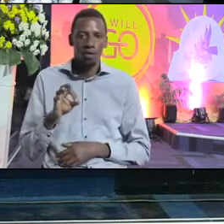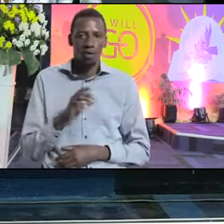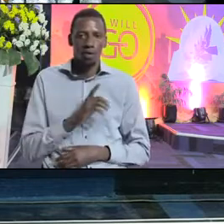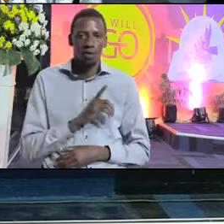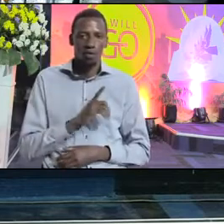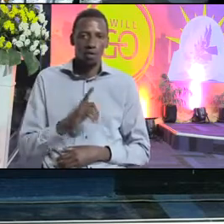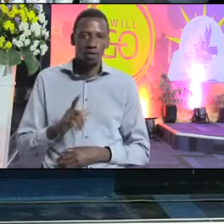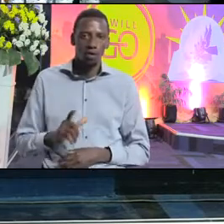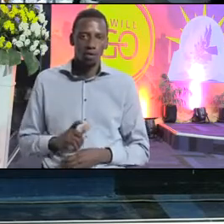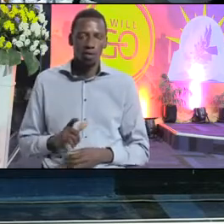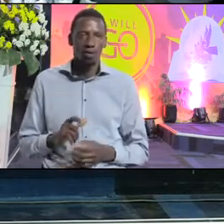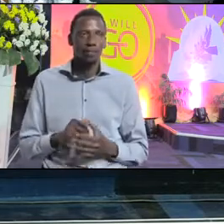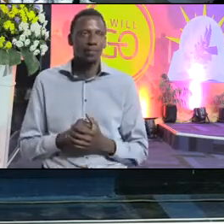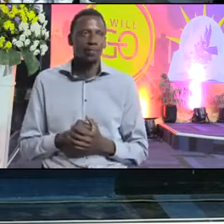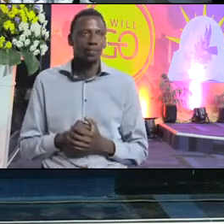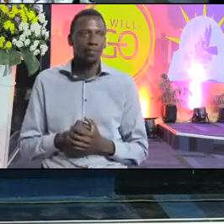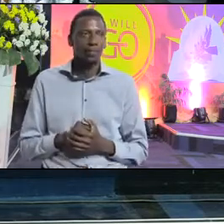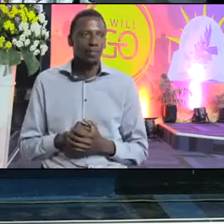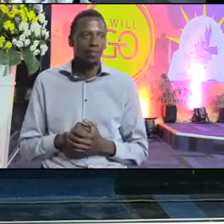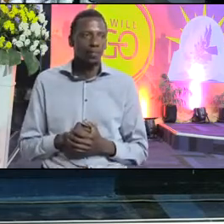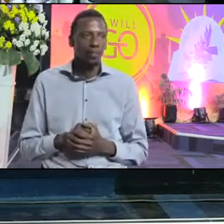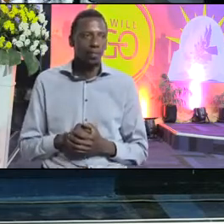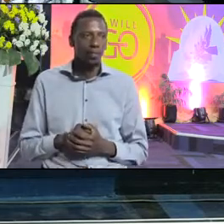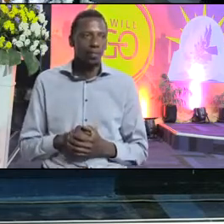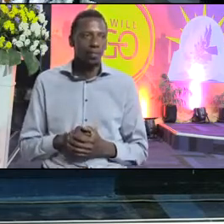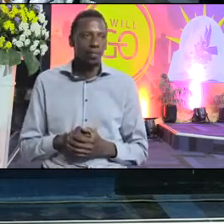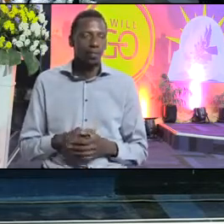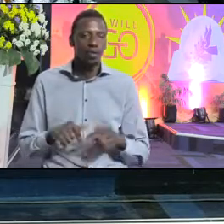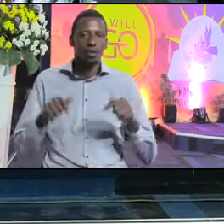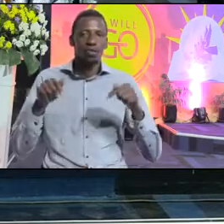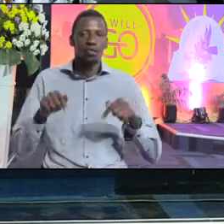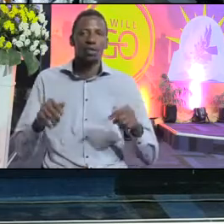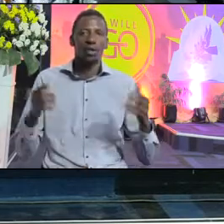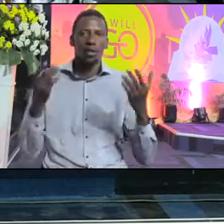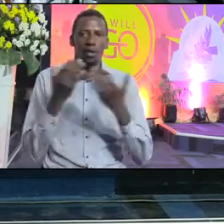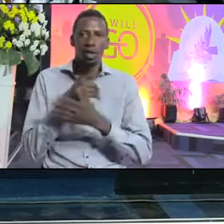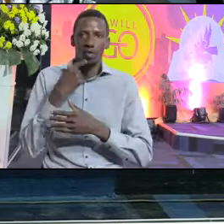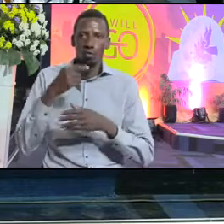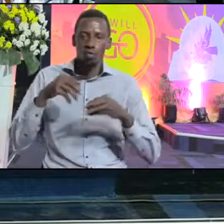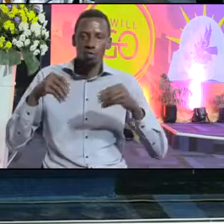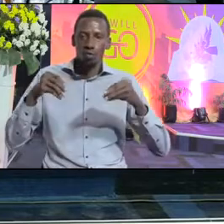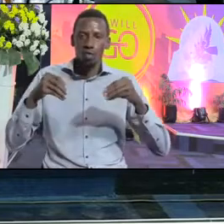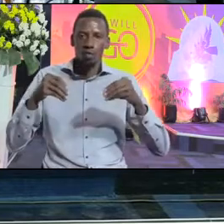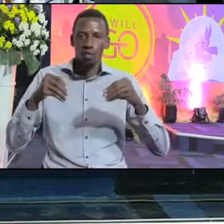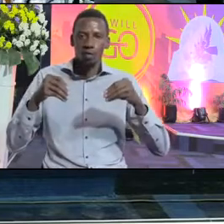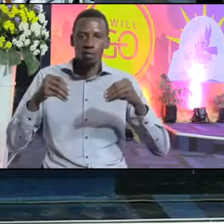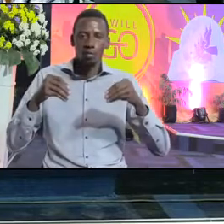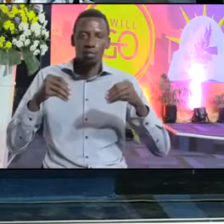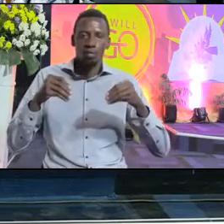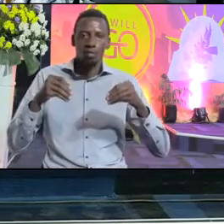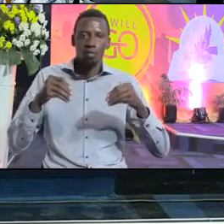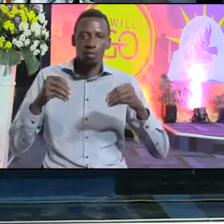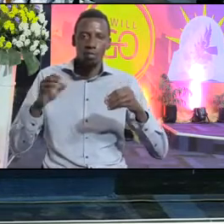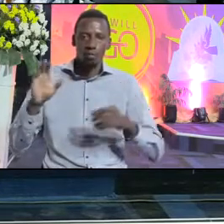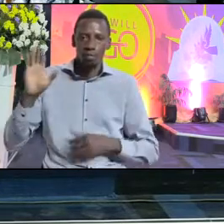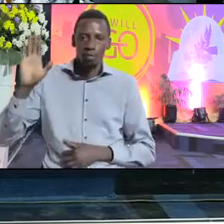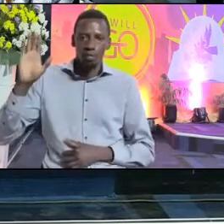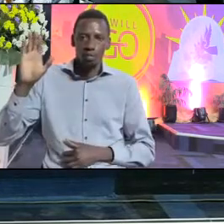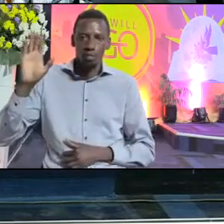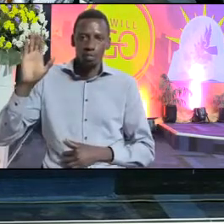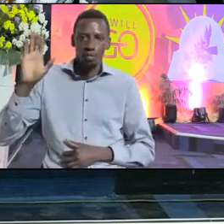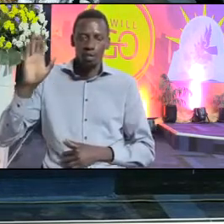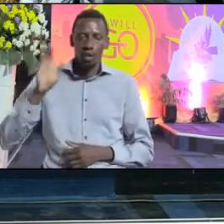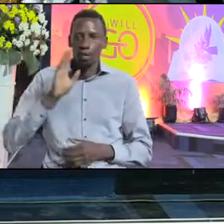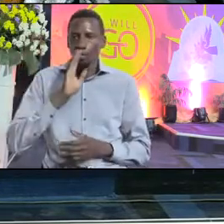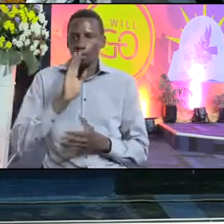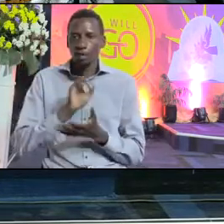Lord of Lords. And so tonight, who's qualified tonight to be a saint? Let me see your hands. Let me see your hands,